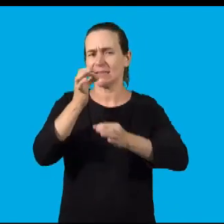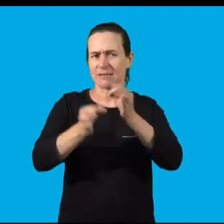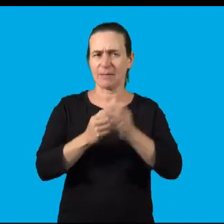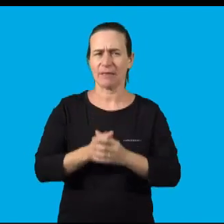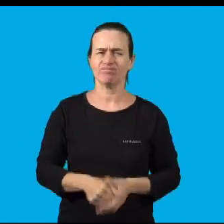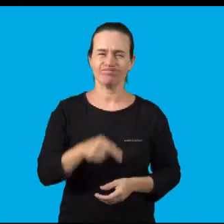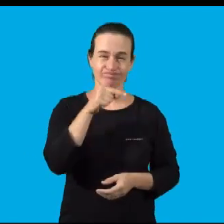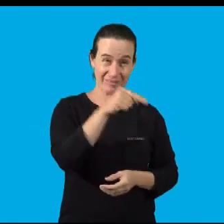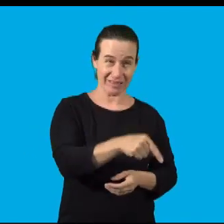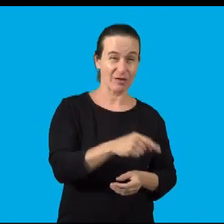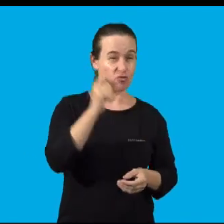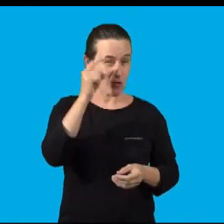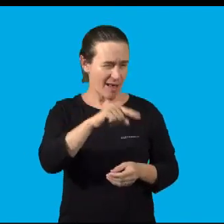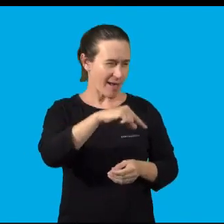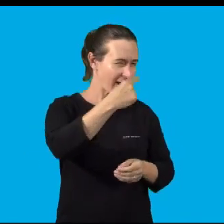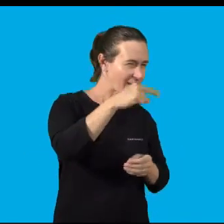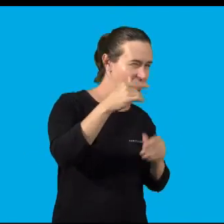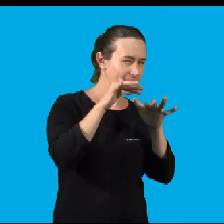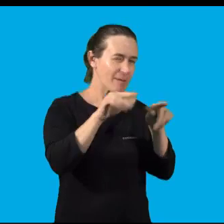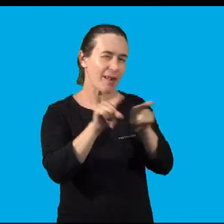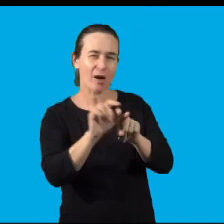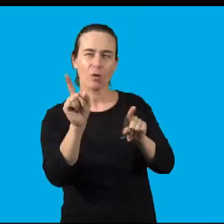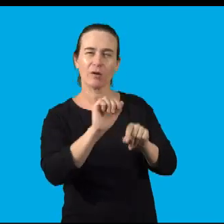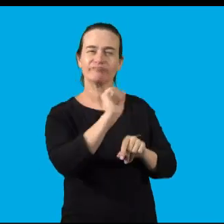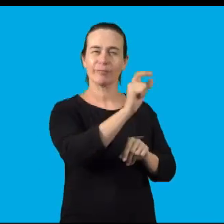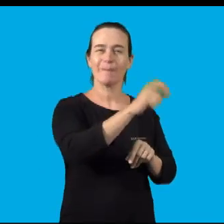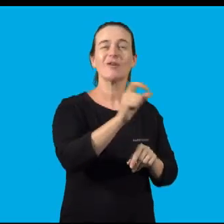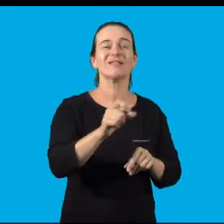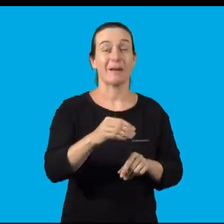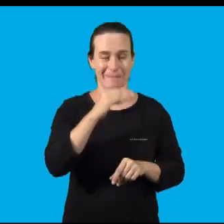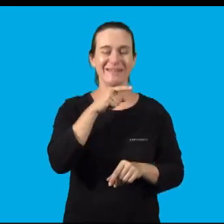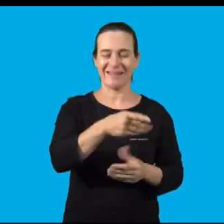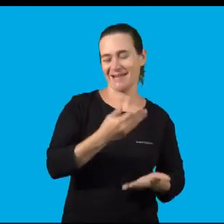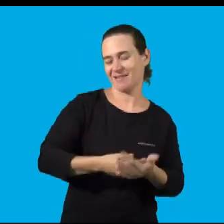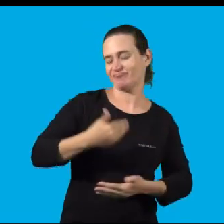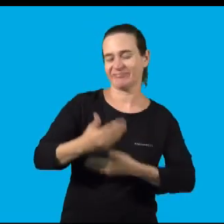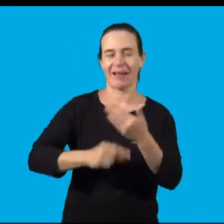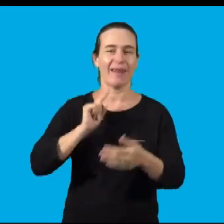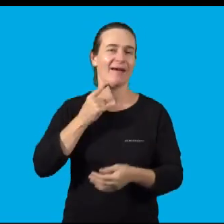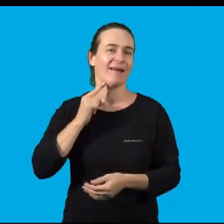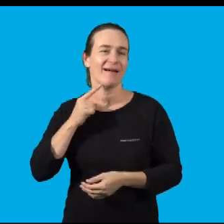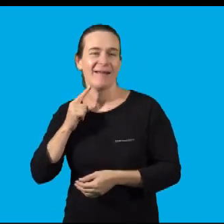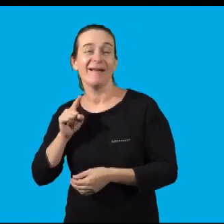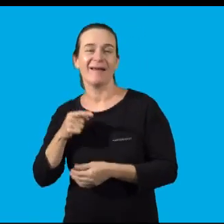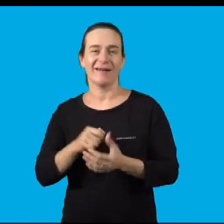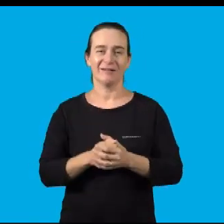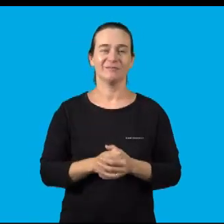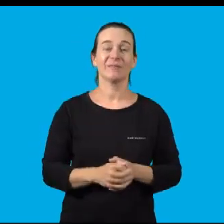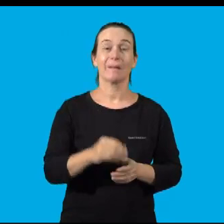keen awareness of the personalities of others allows him to succeed with the deception and